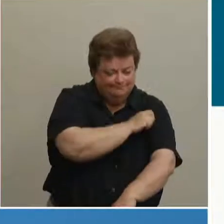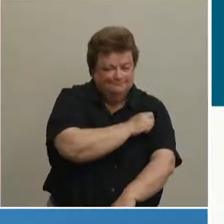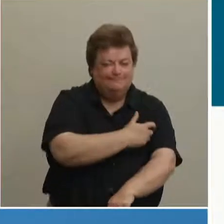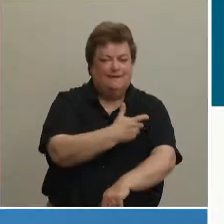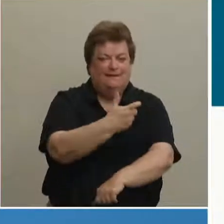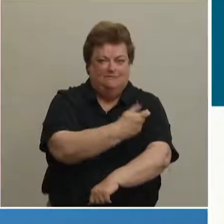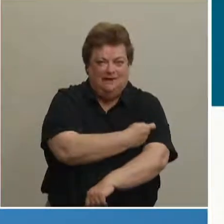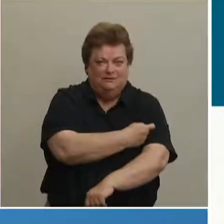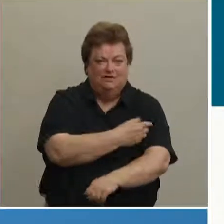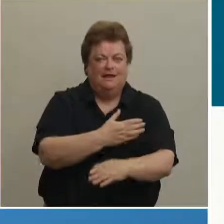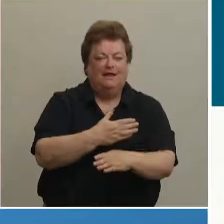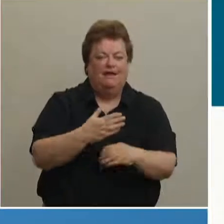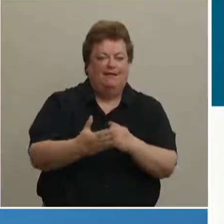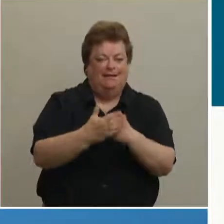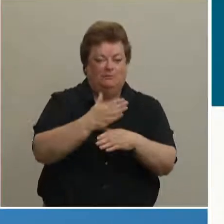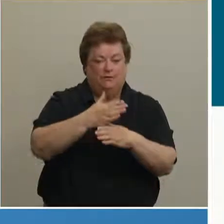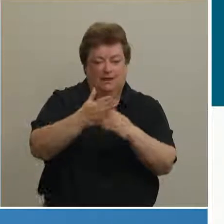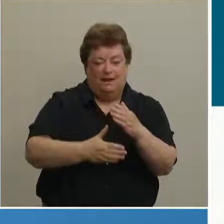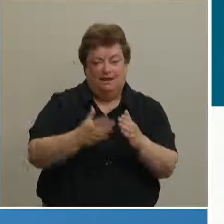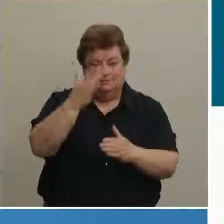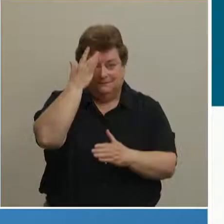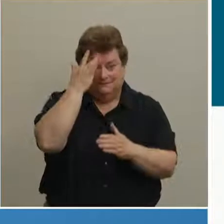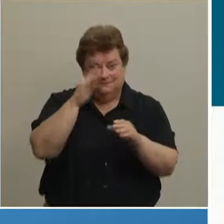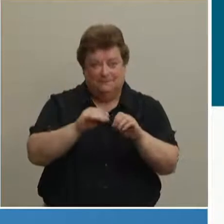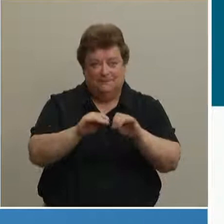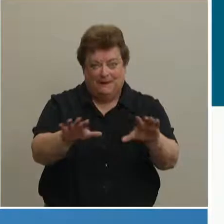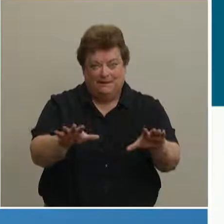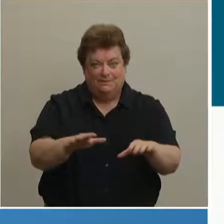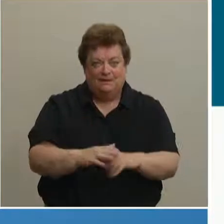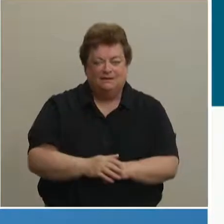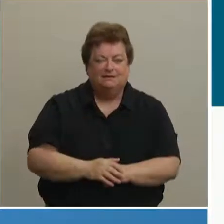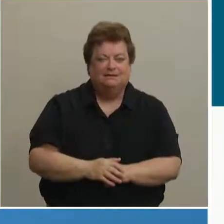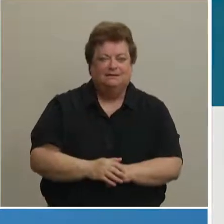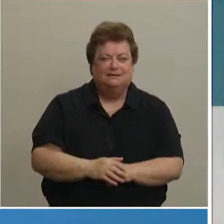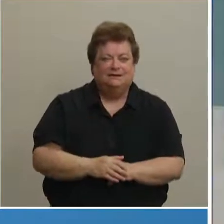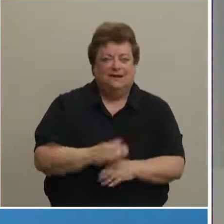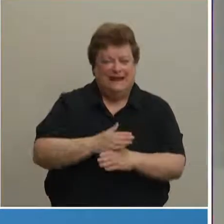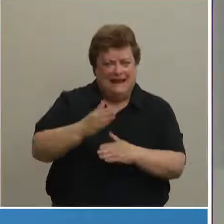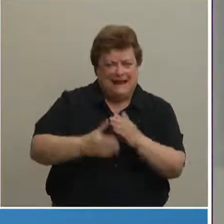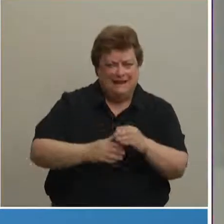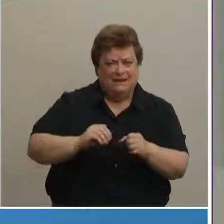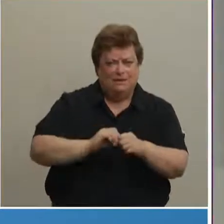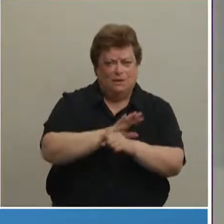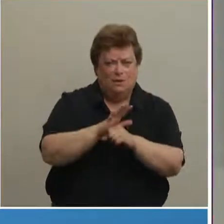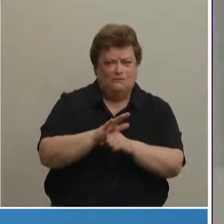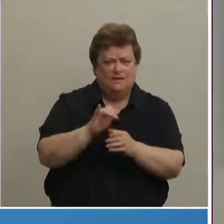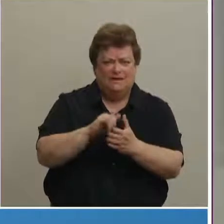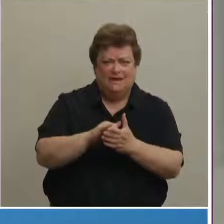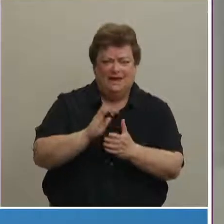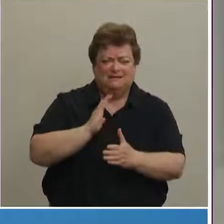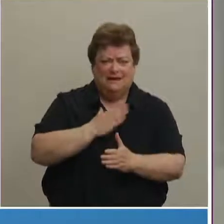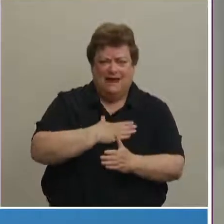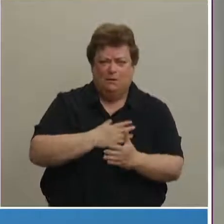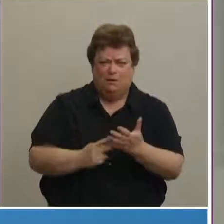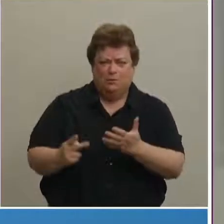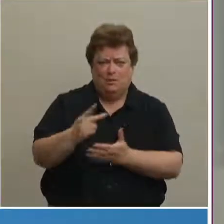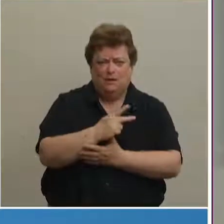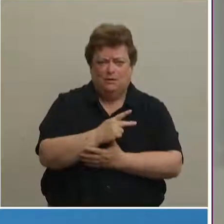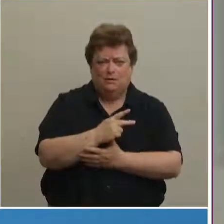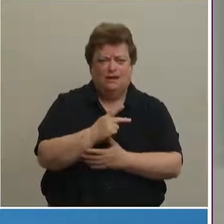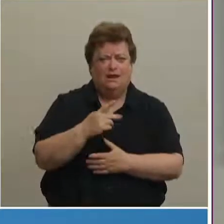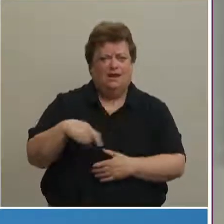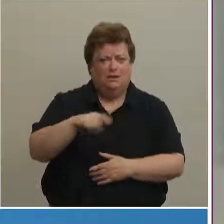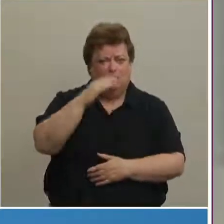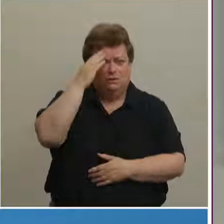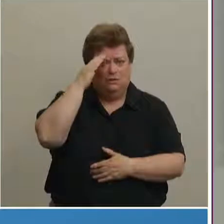and help end the pandemic. Ending the pandemic is our community's shared priority, and as such, you need to know that amidst all